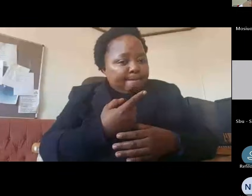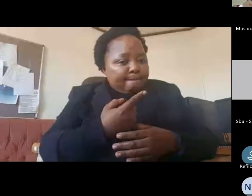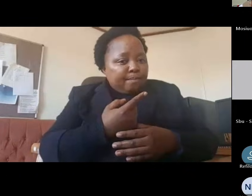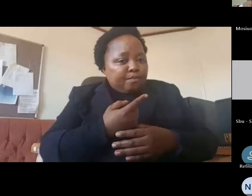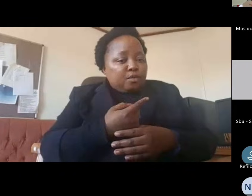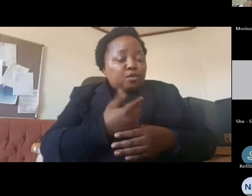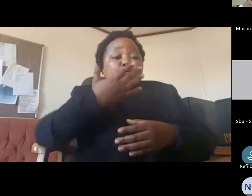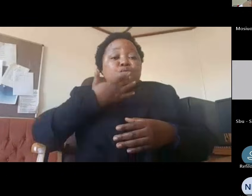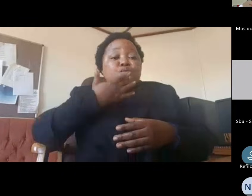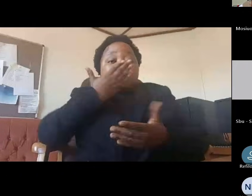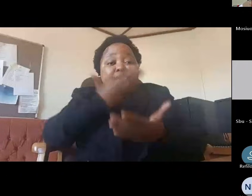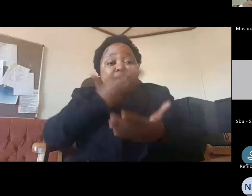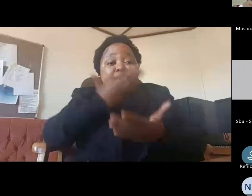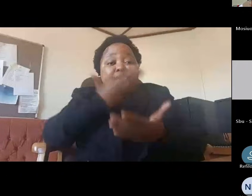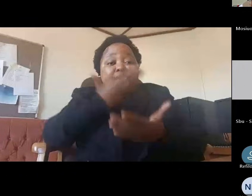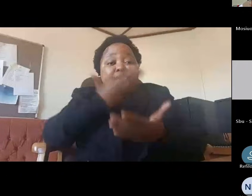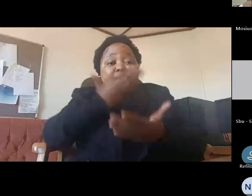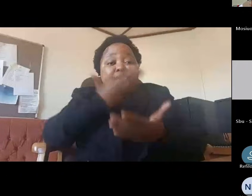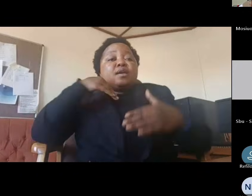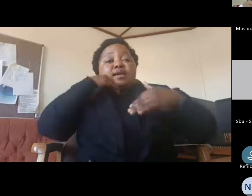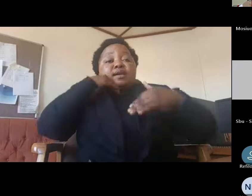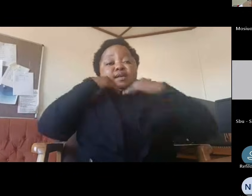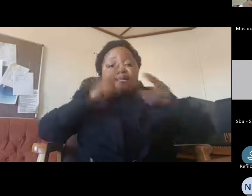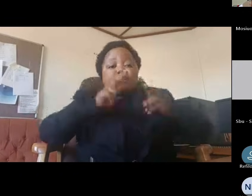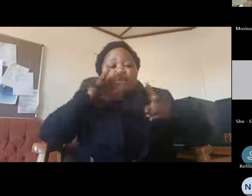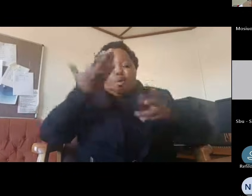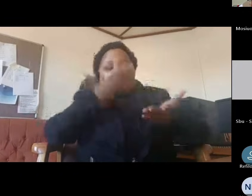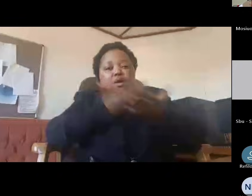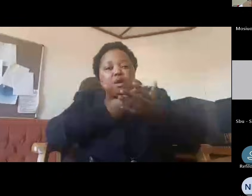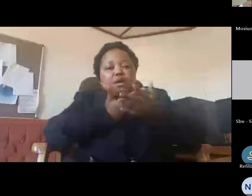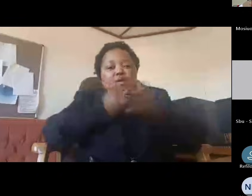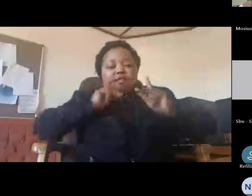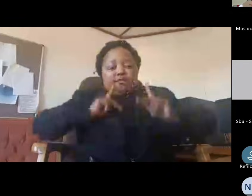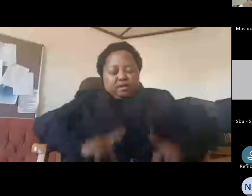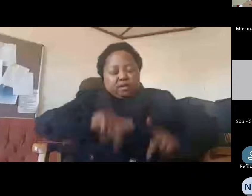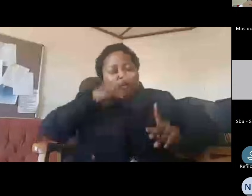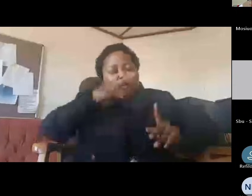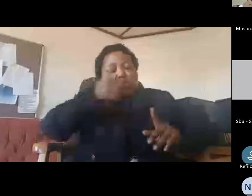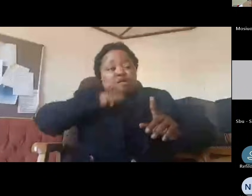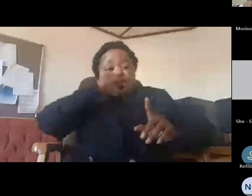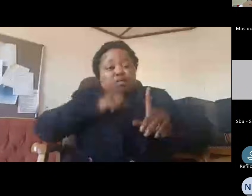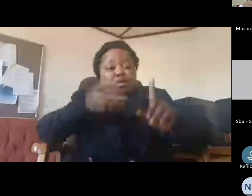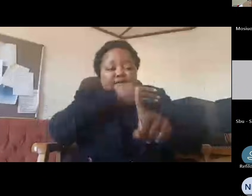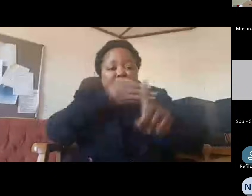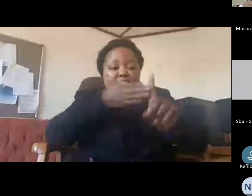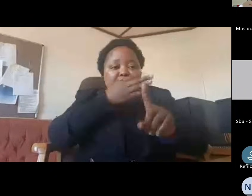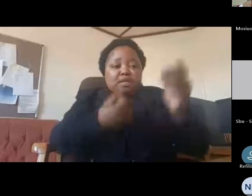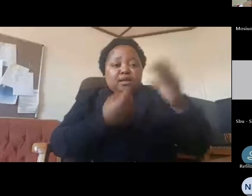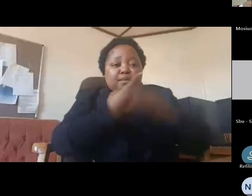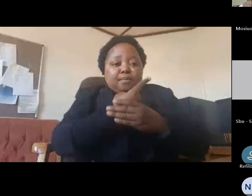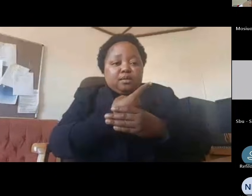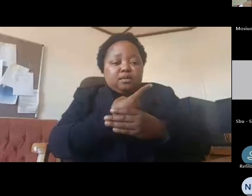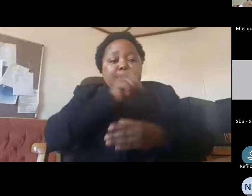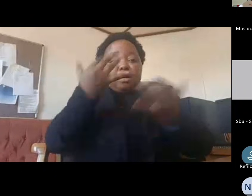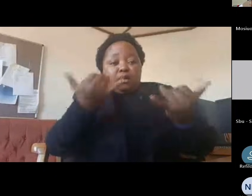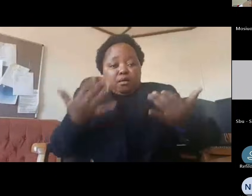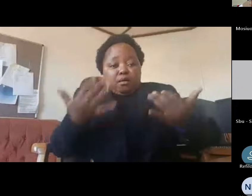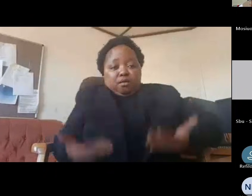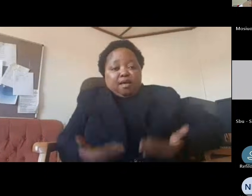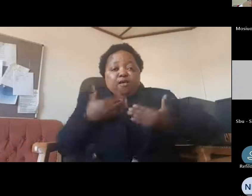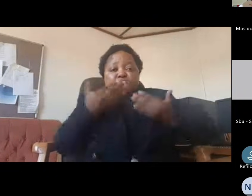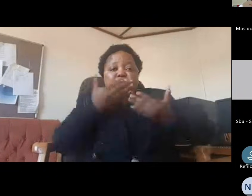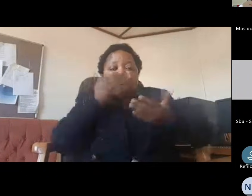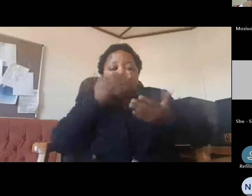to the physical and sexual violence that happens to elderly people. A lot of health workers spoke about that. A lot of